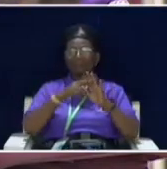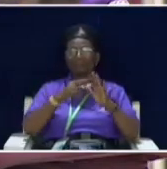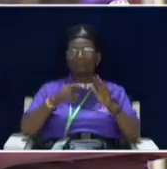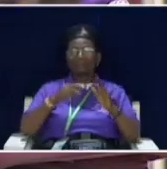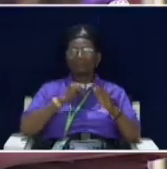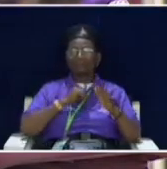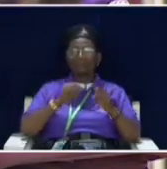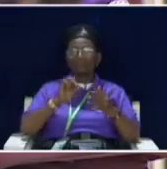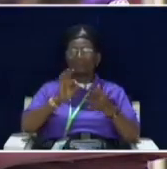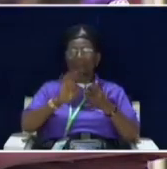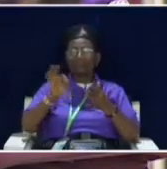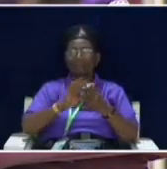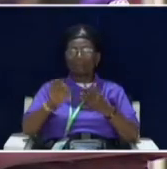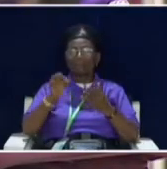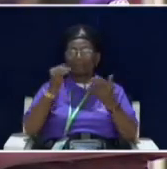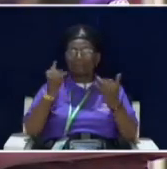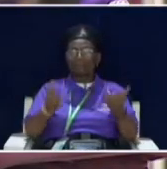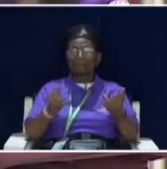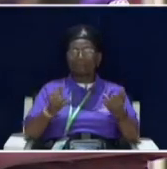counting now. 1.